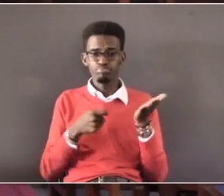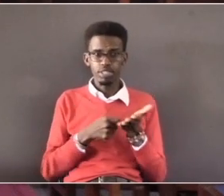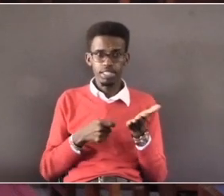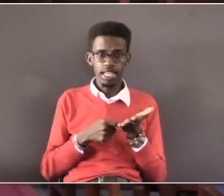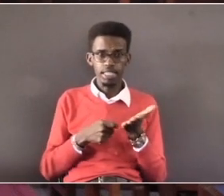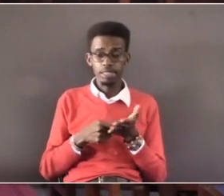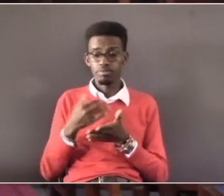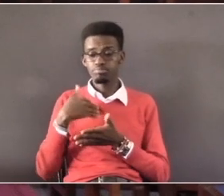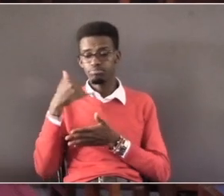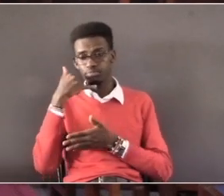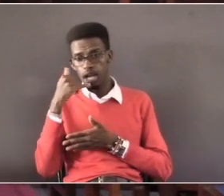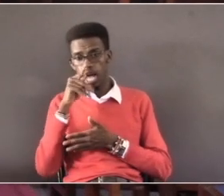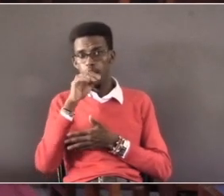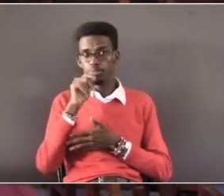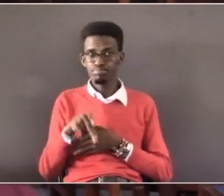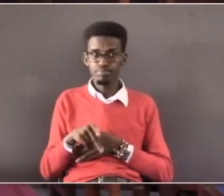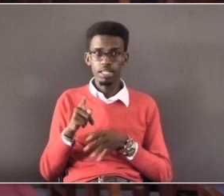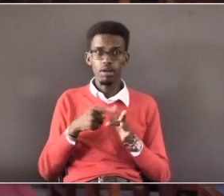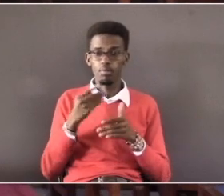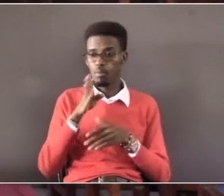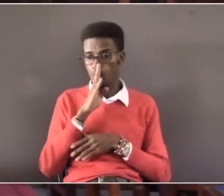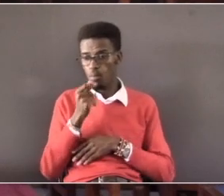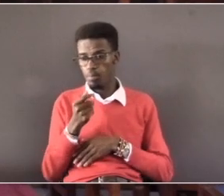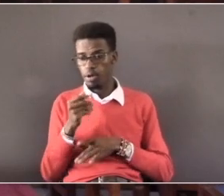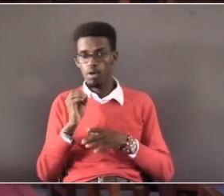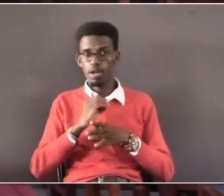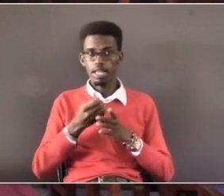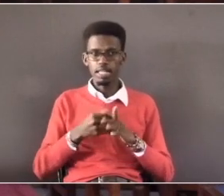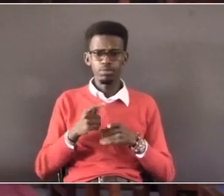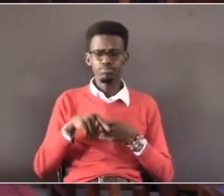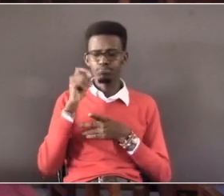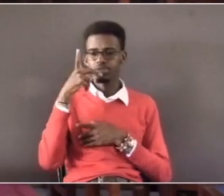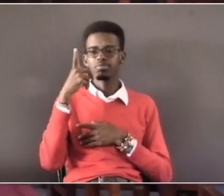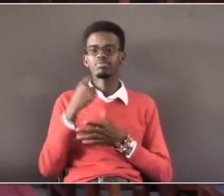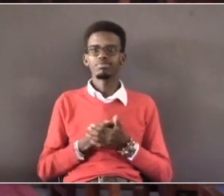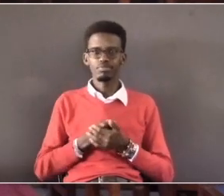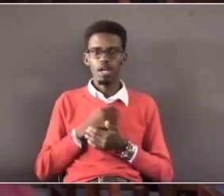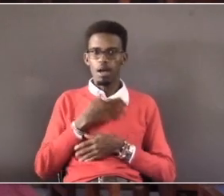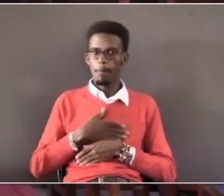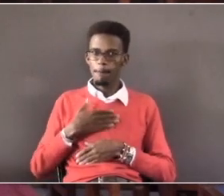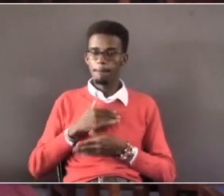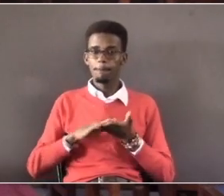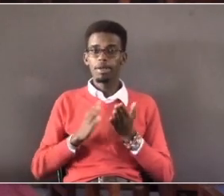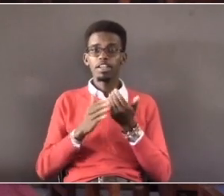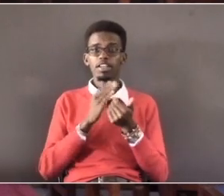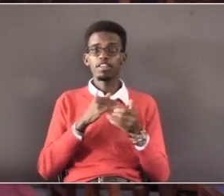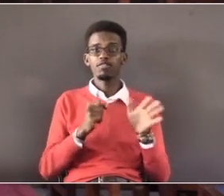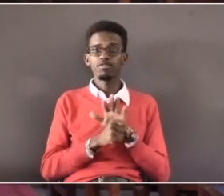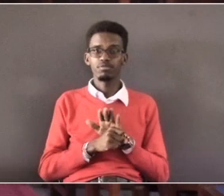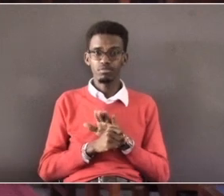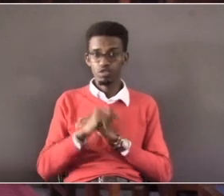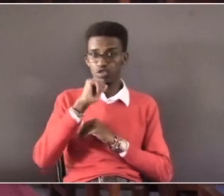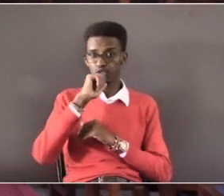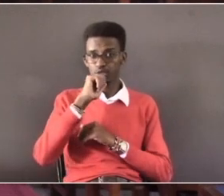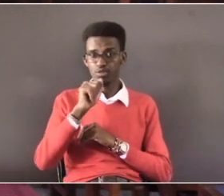the mobile apps and the rest, where you can borrow money at the blink of an eye. Please be very careful on that. Do